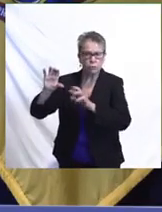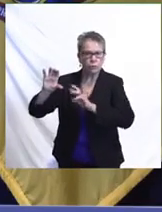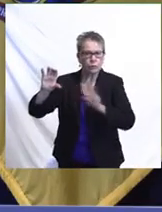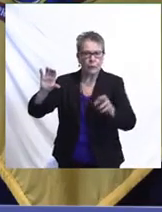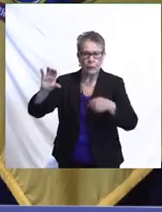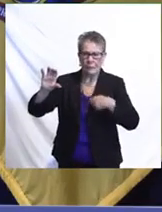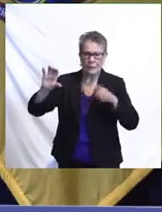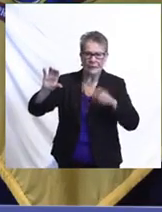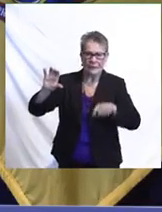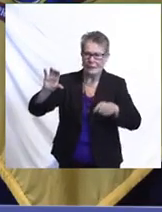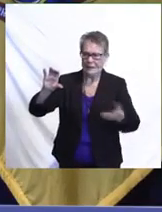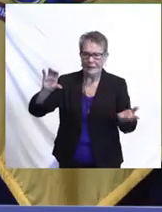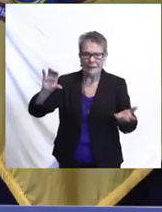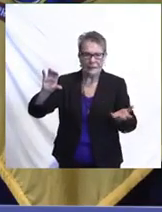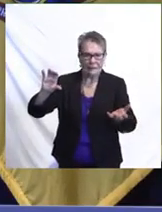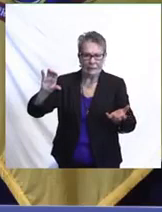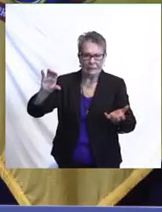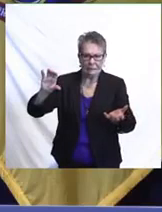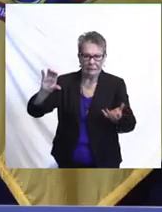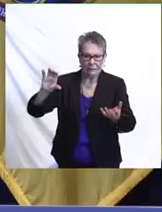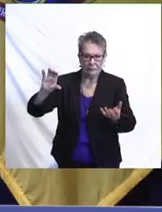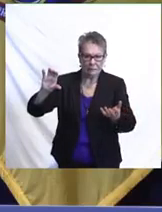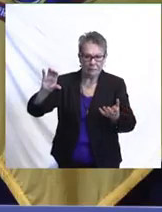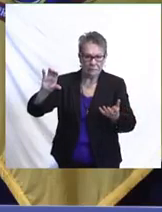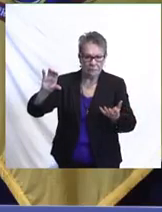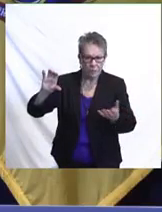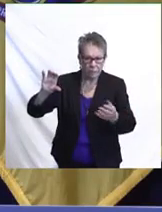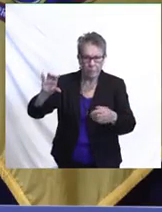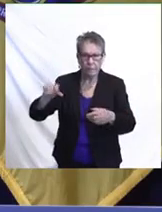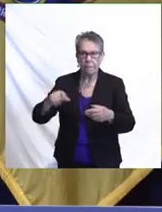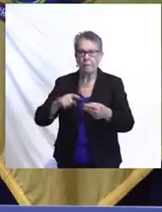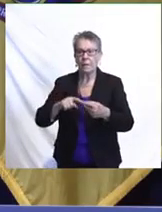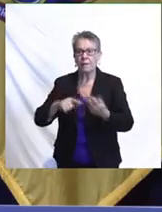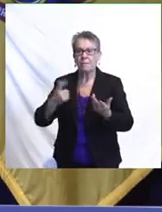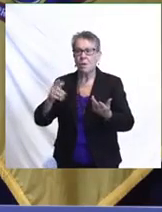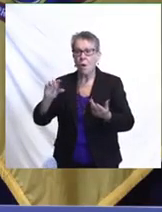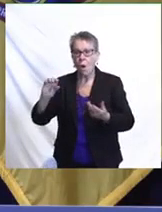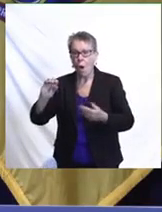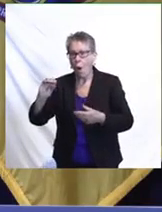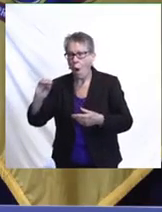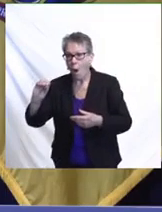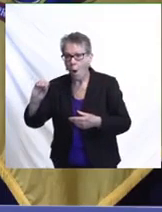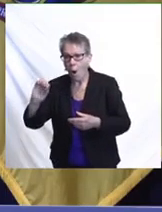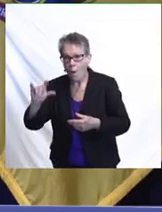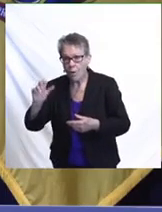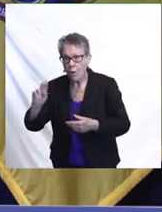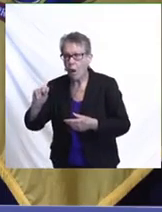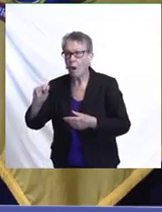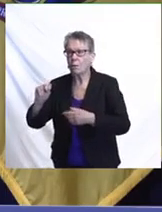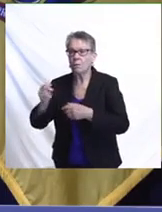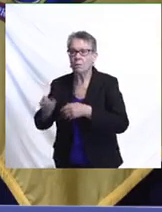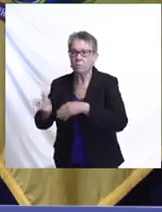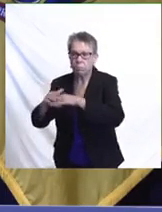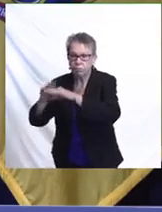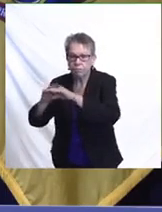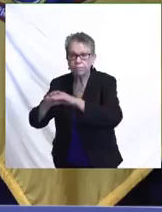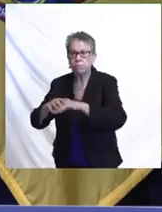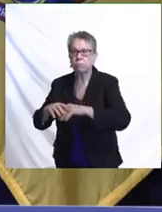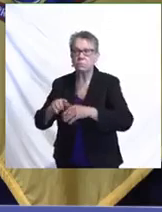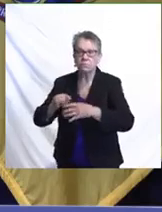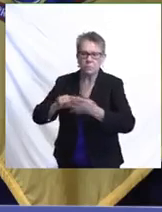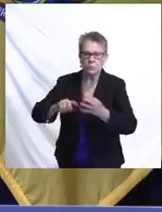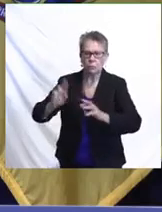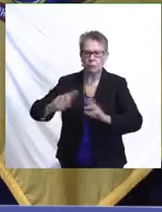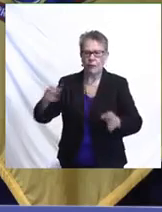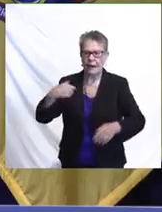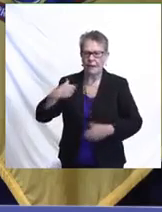discussion today about this Omicron and the case numbers that are rising. So this is a step. It